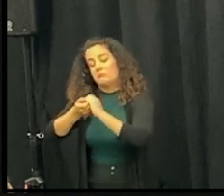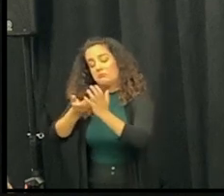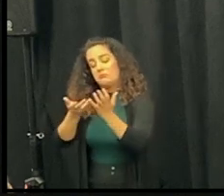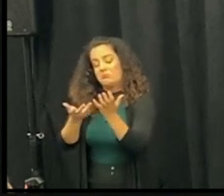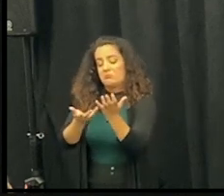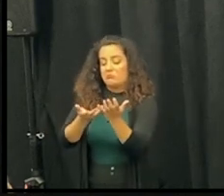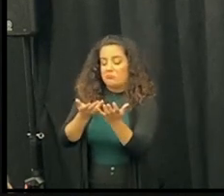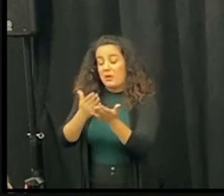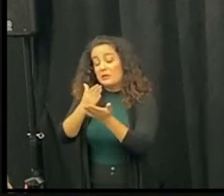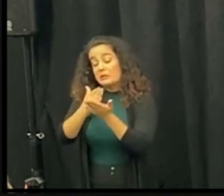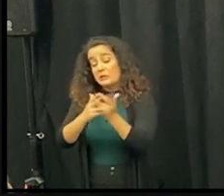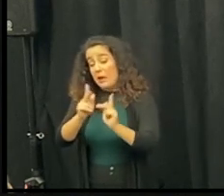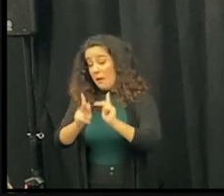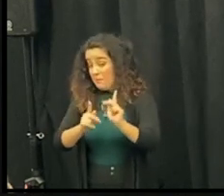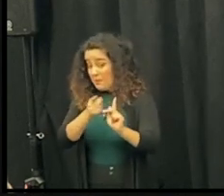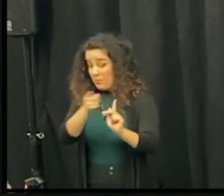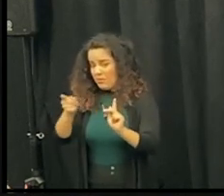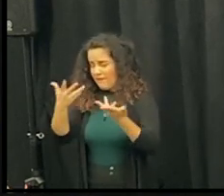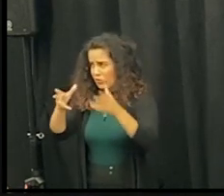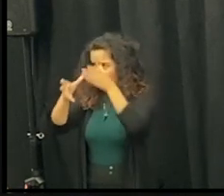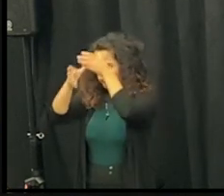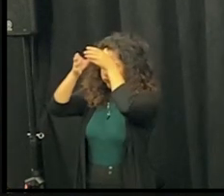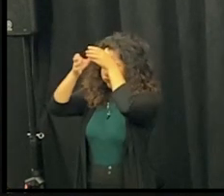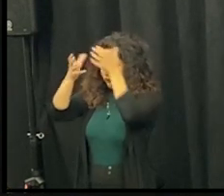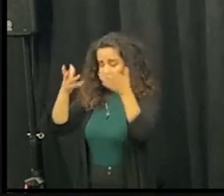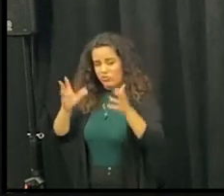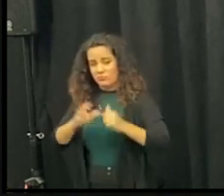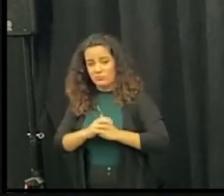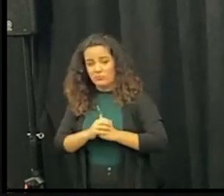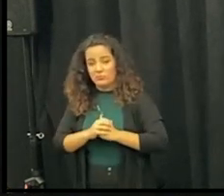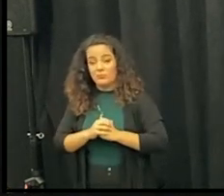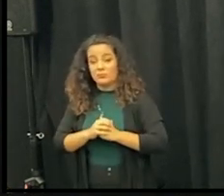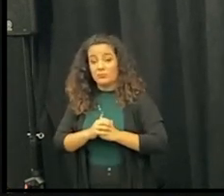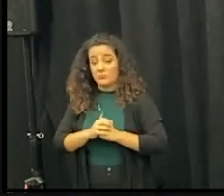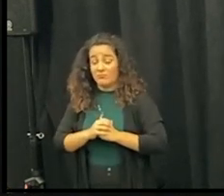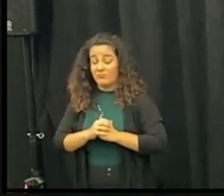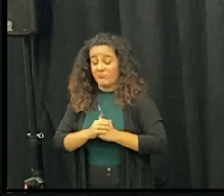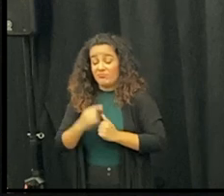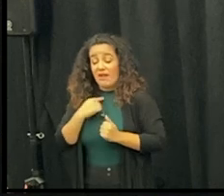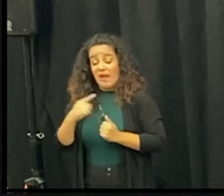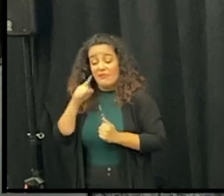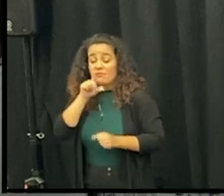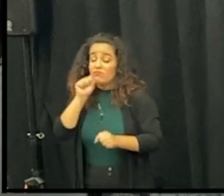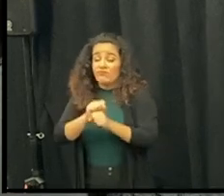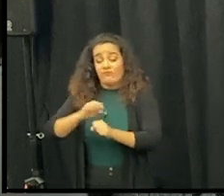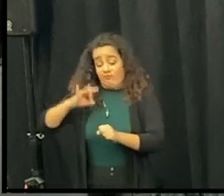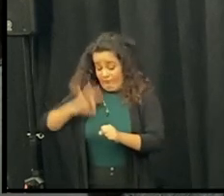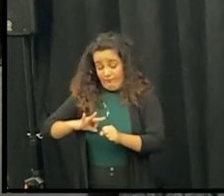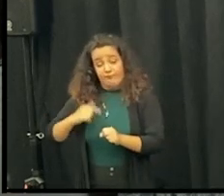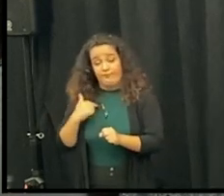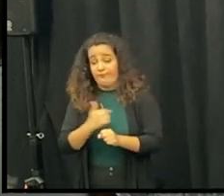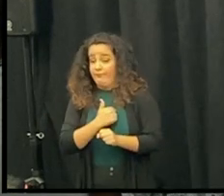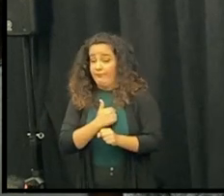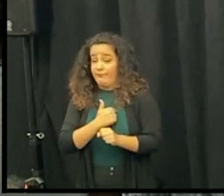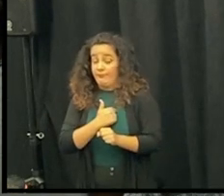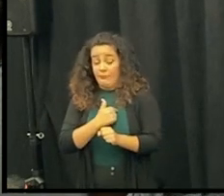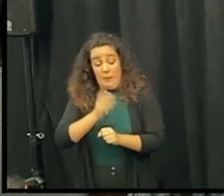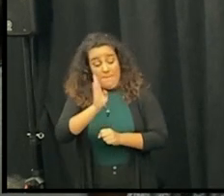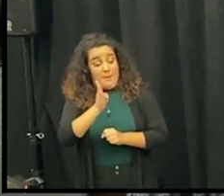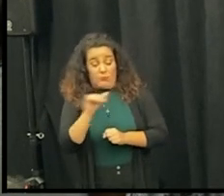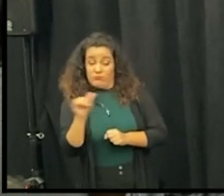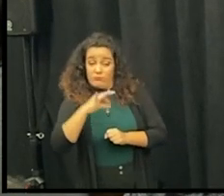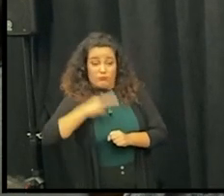some people who have the knowledge. And I think it's just, it can only enrich us and the work and Broadway as a whole.